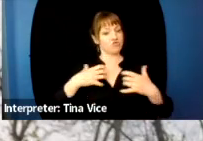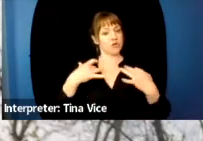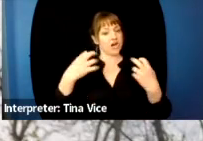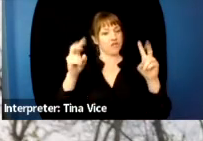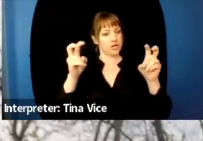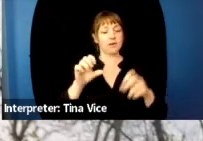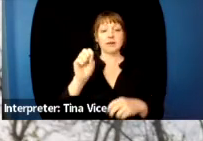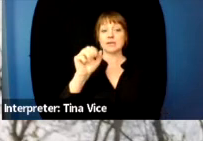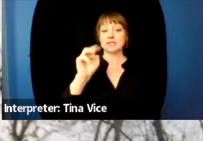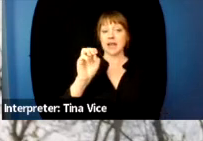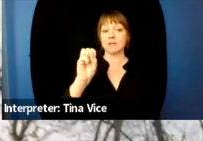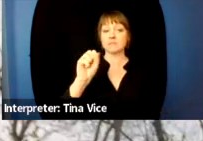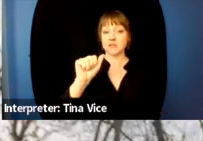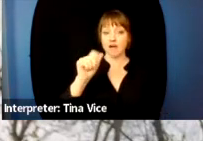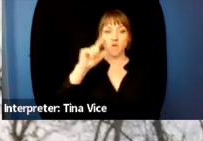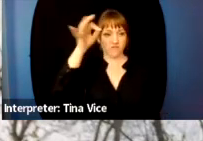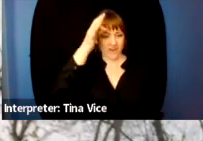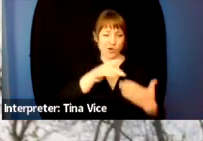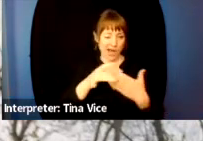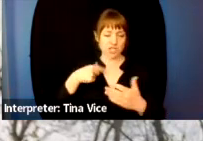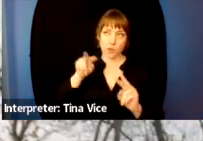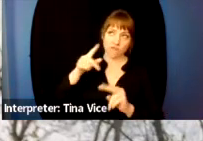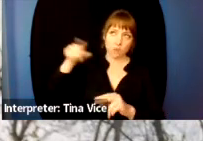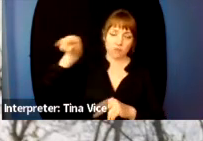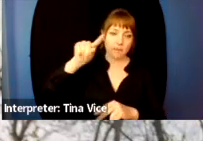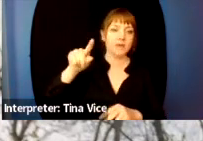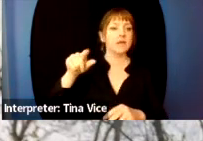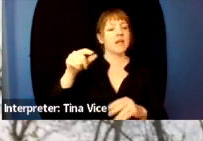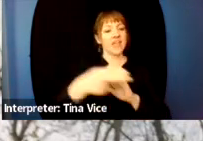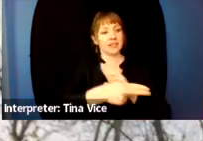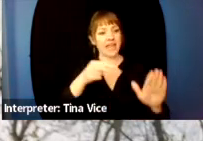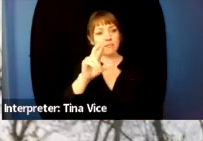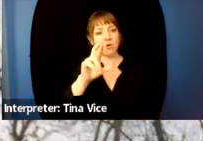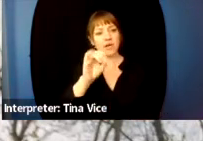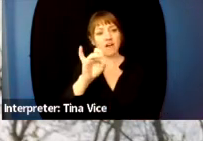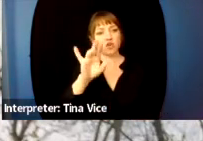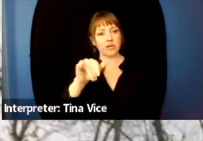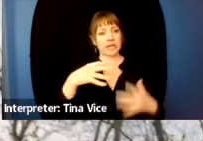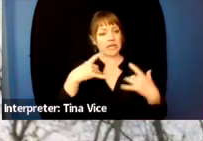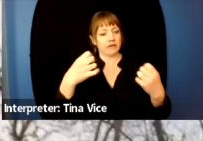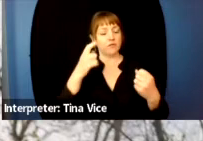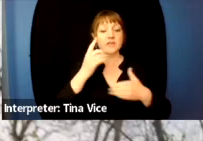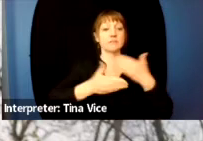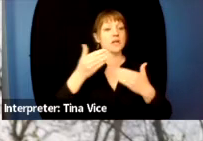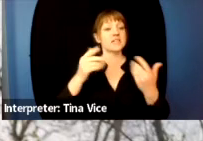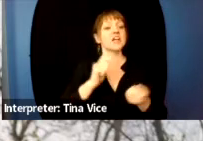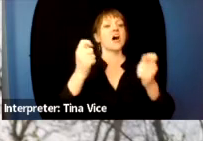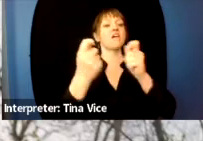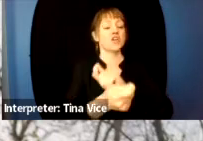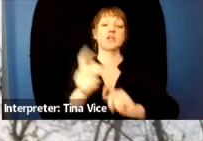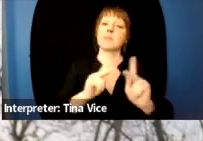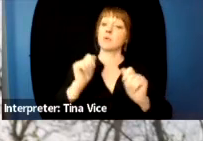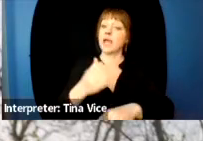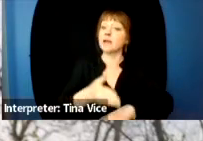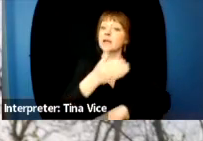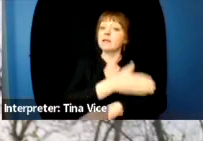kind of look to for federal guidance, considers recovery to be this process of change through which individuals can improve their health and